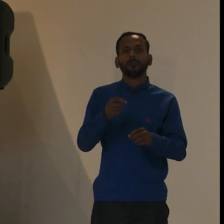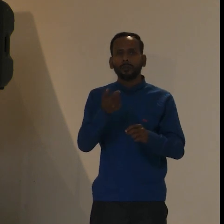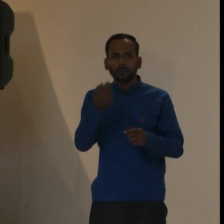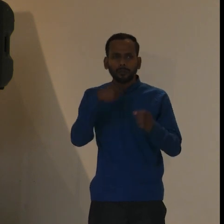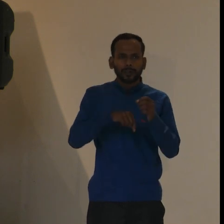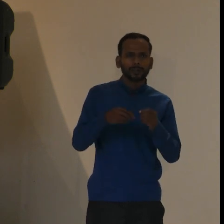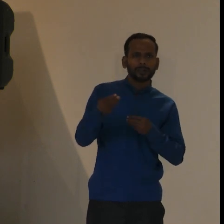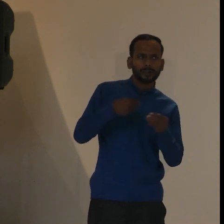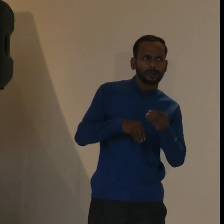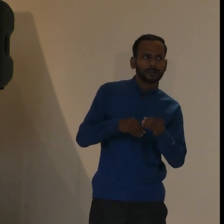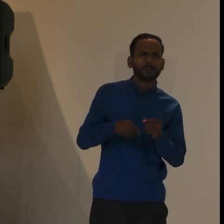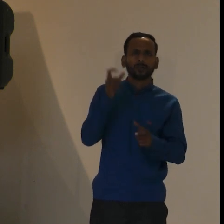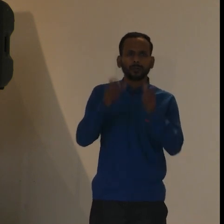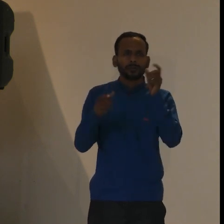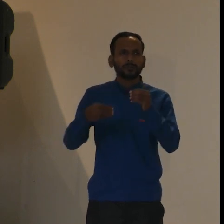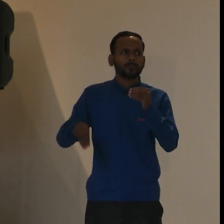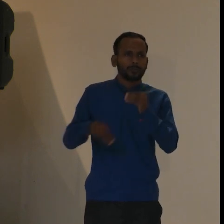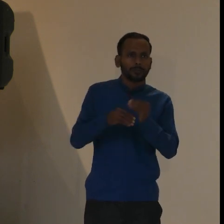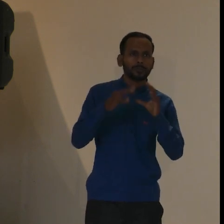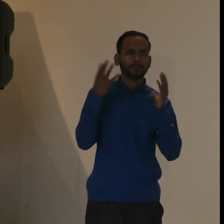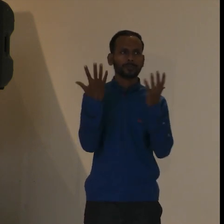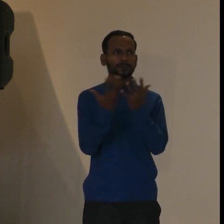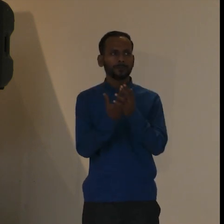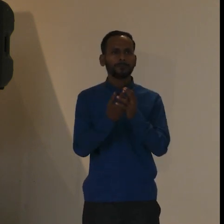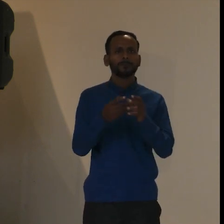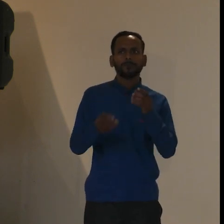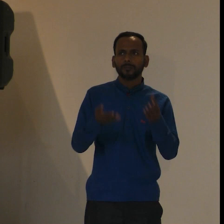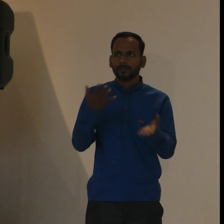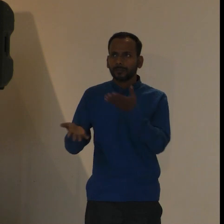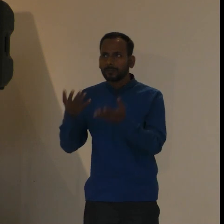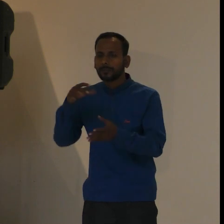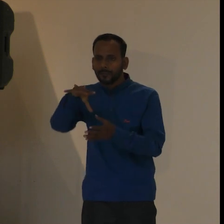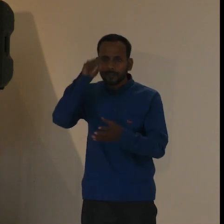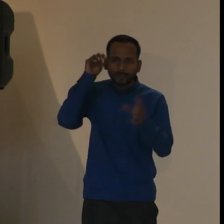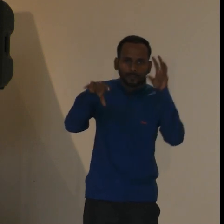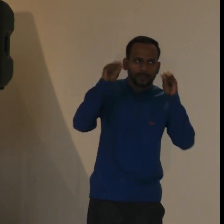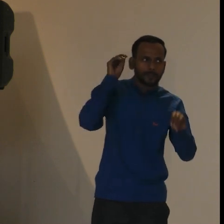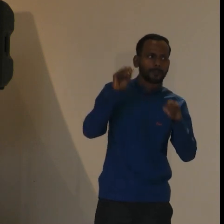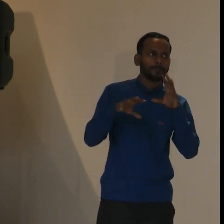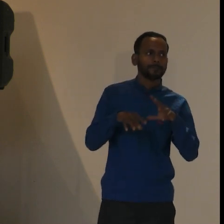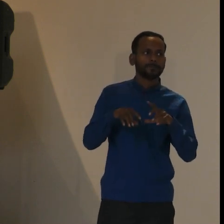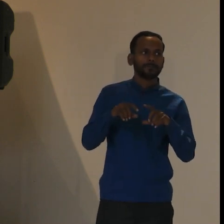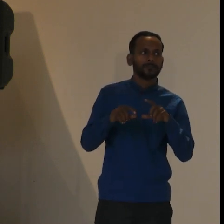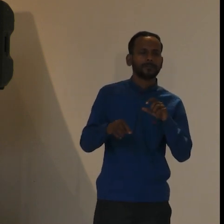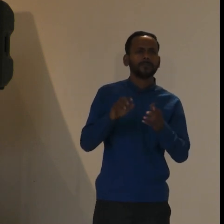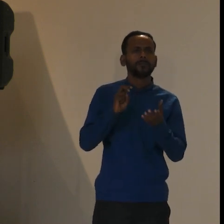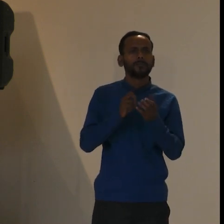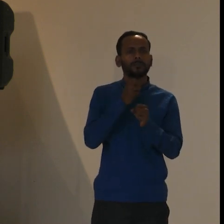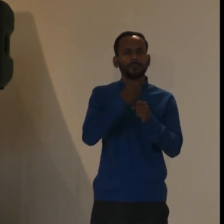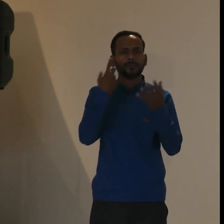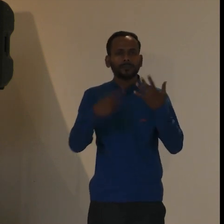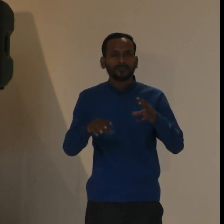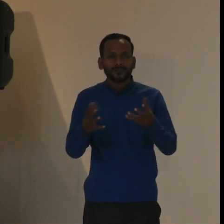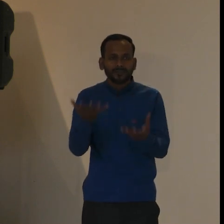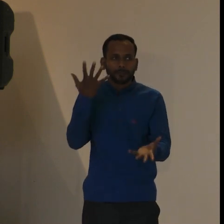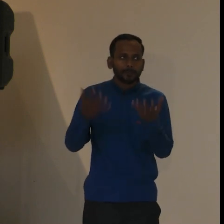audiences to the people who generated both the resources at the museum and the general scientific resources